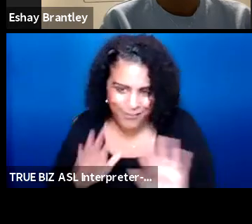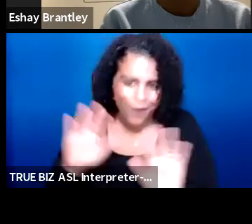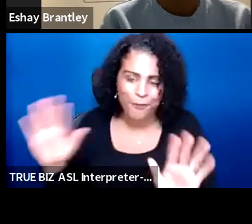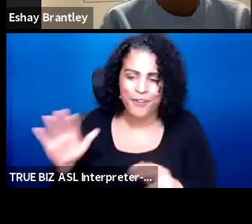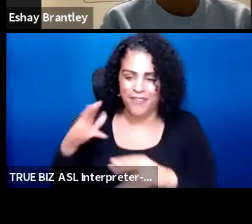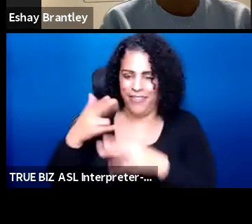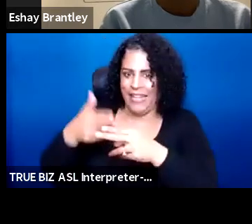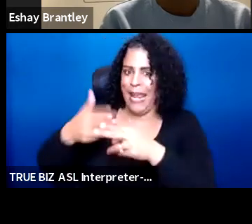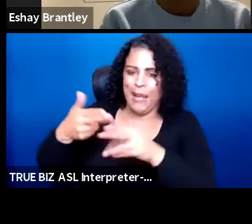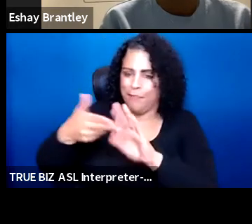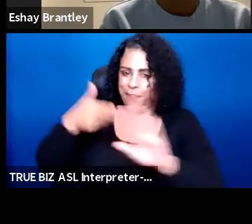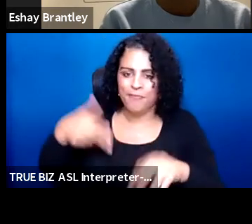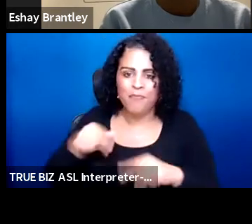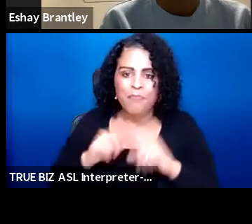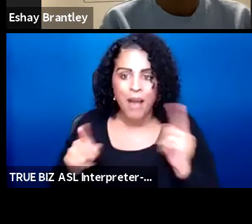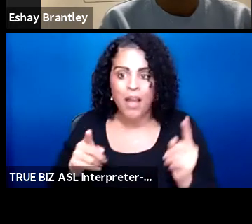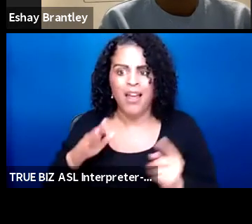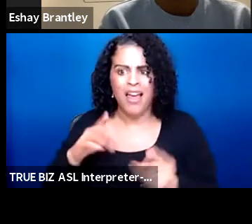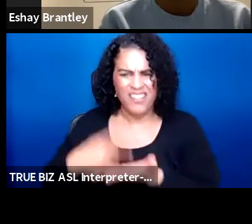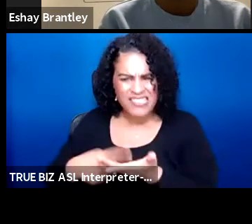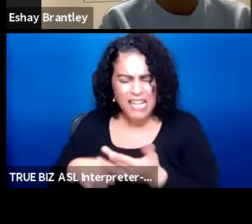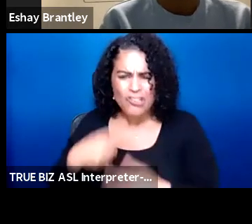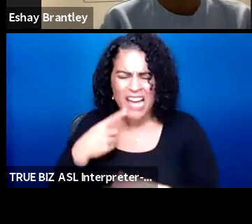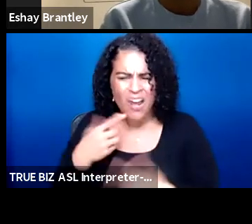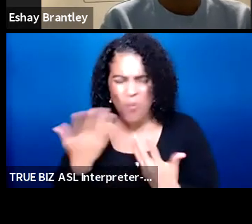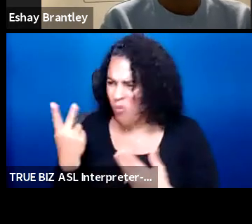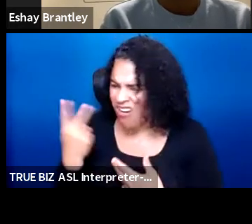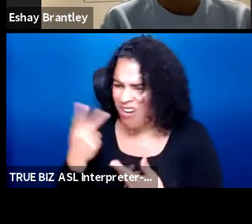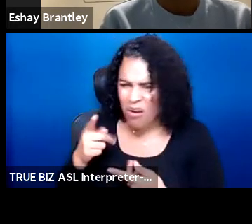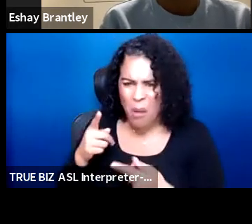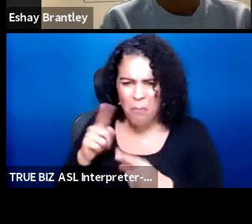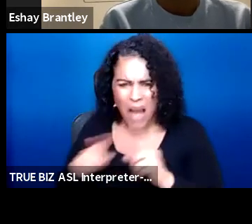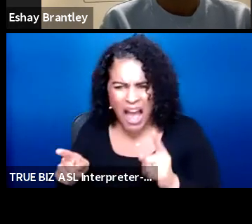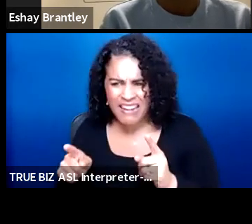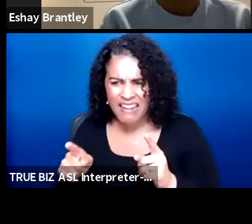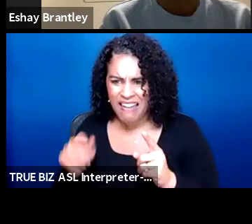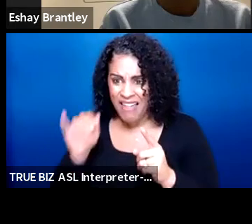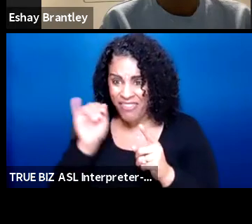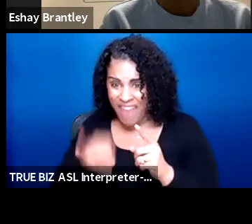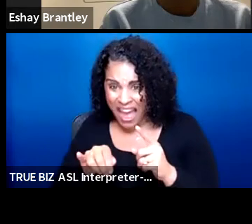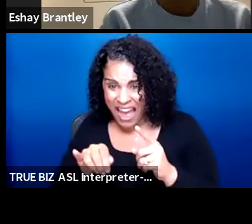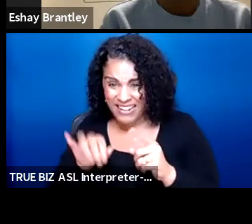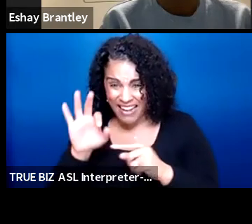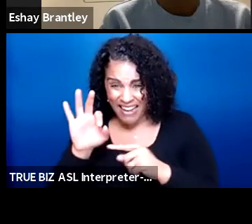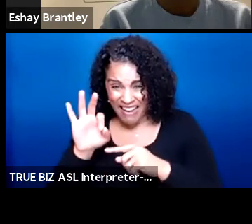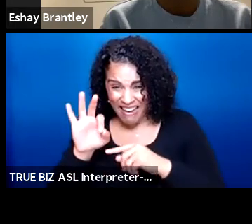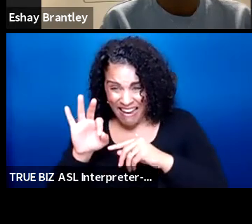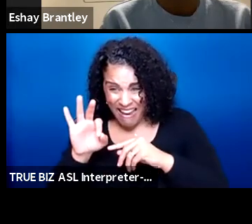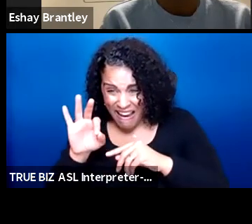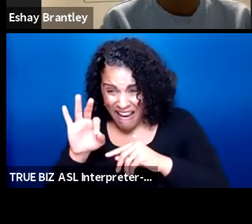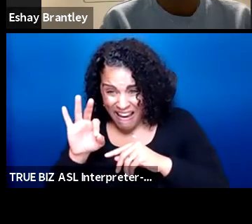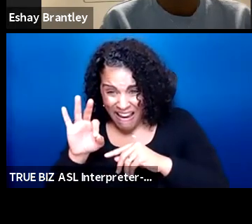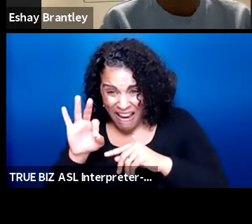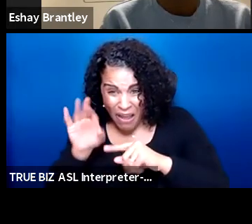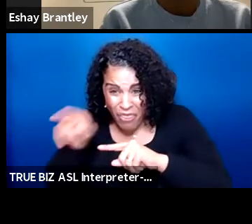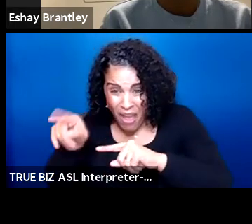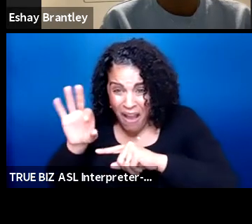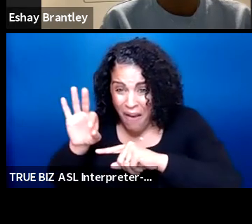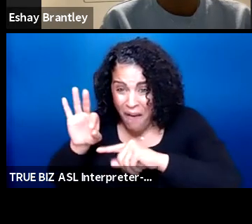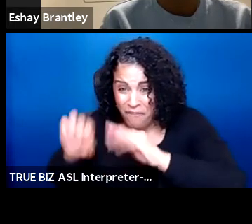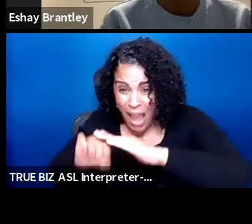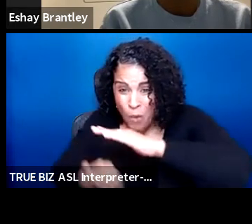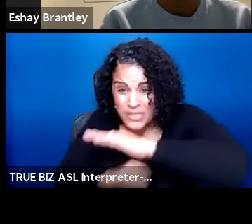And in our discussion, we were like, but you know what? The founding director doesn't have a degree either.